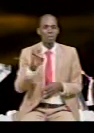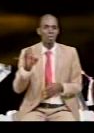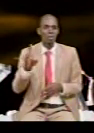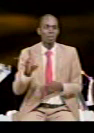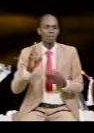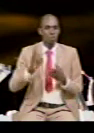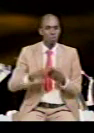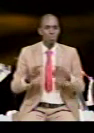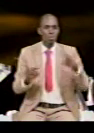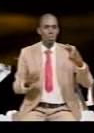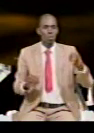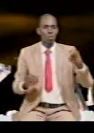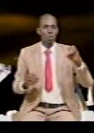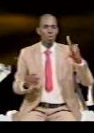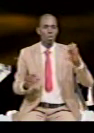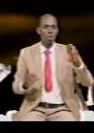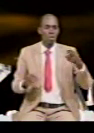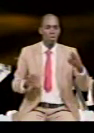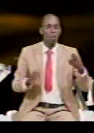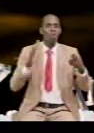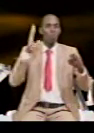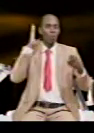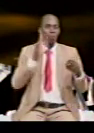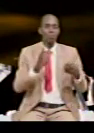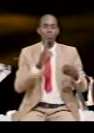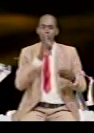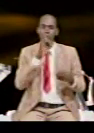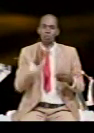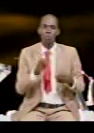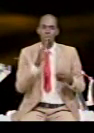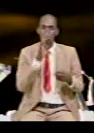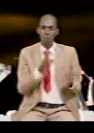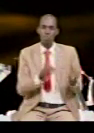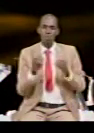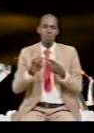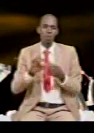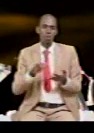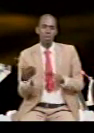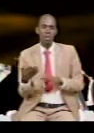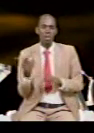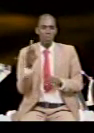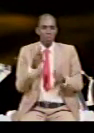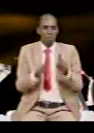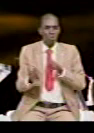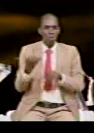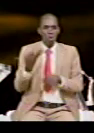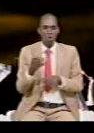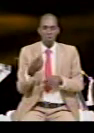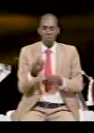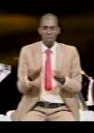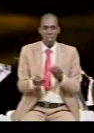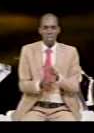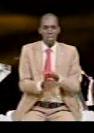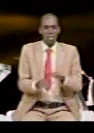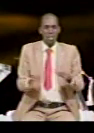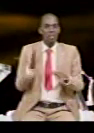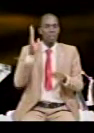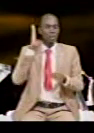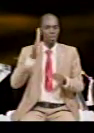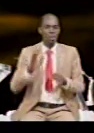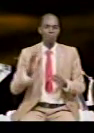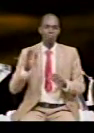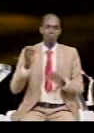he shall surely be put to death. The people of the land shall stone him with